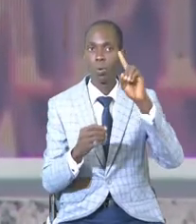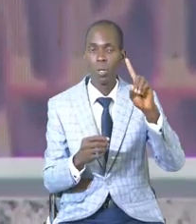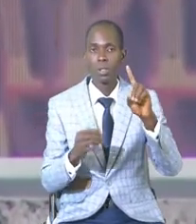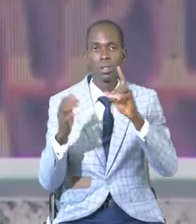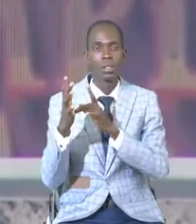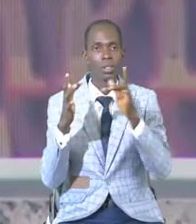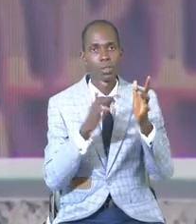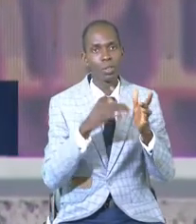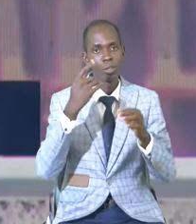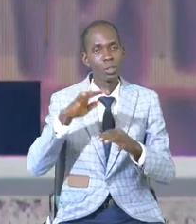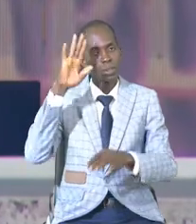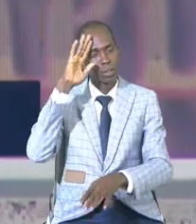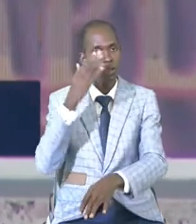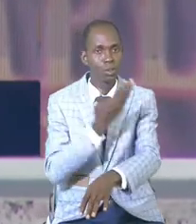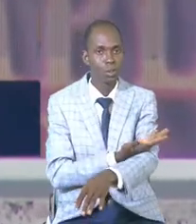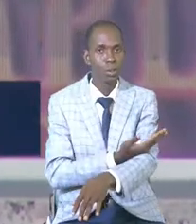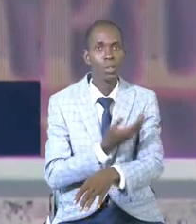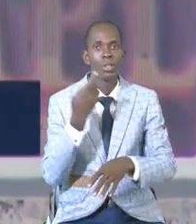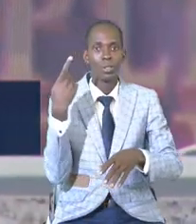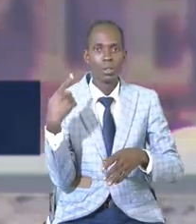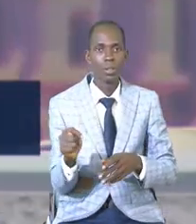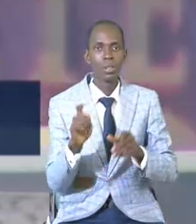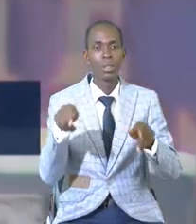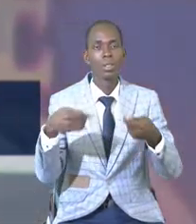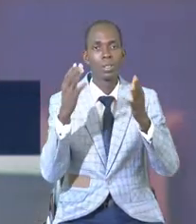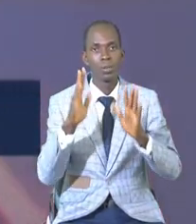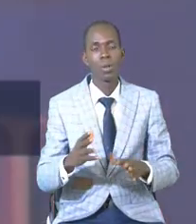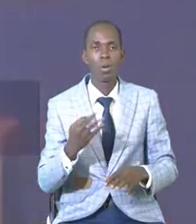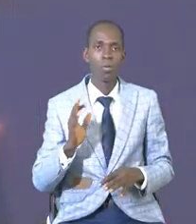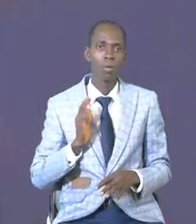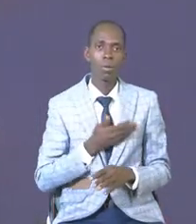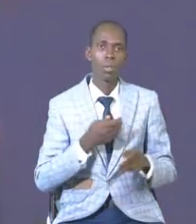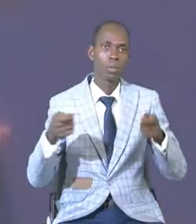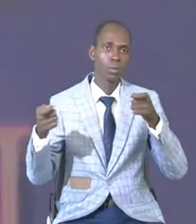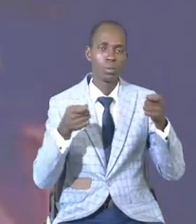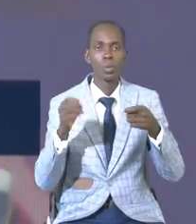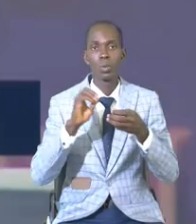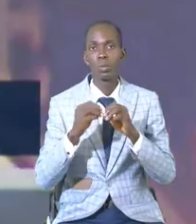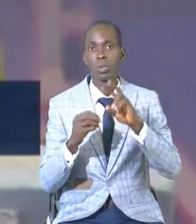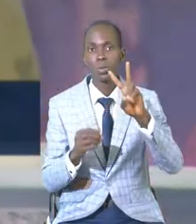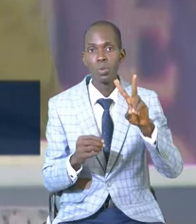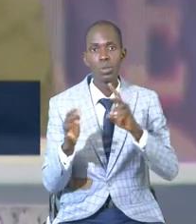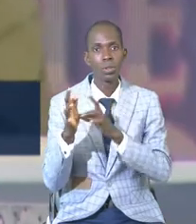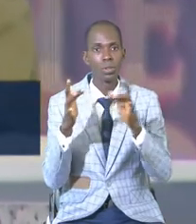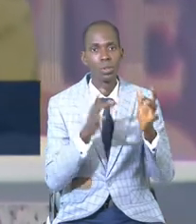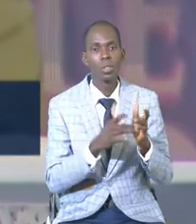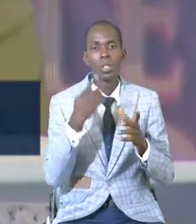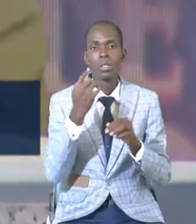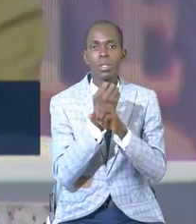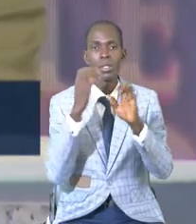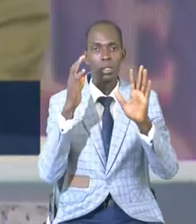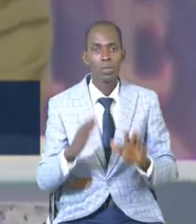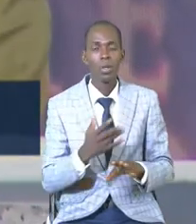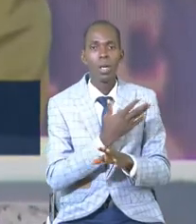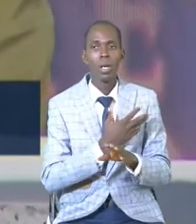the source of our dominion. Number two, Jesus the Savior and